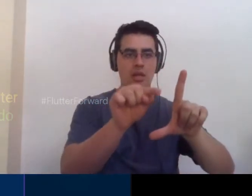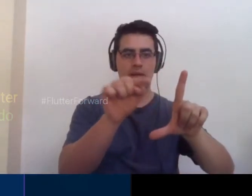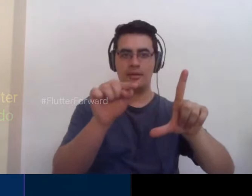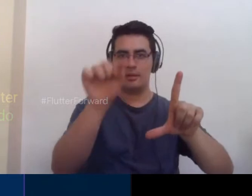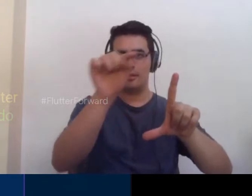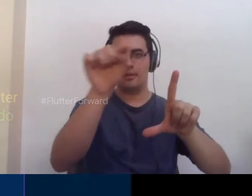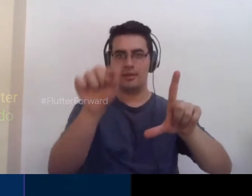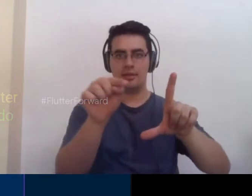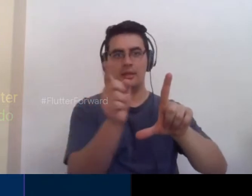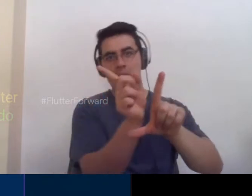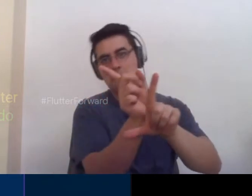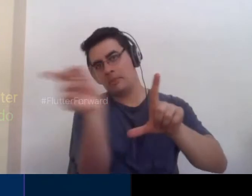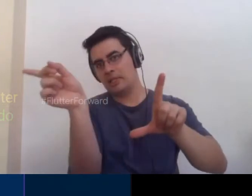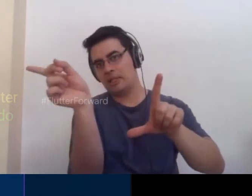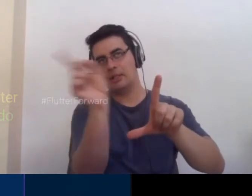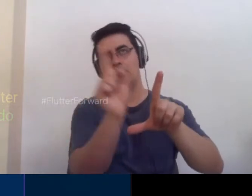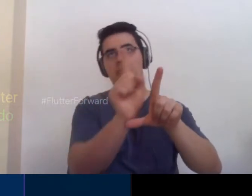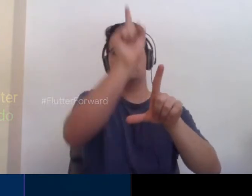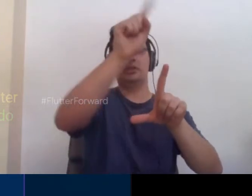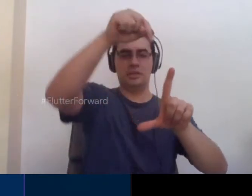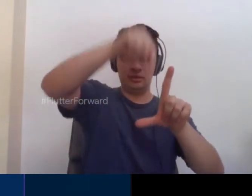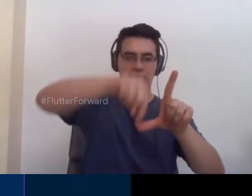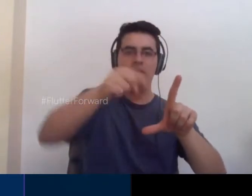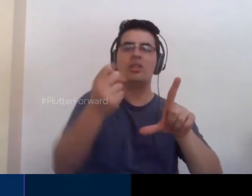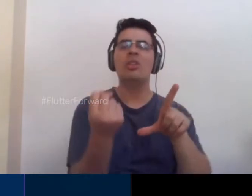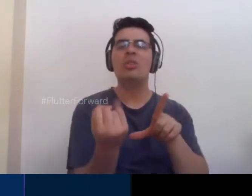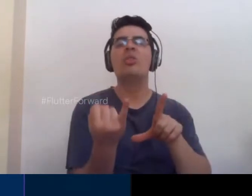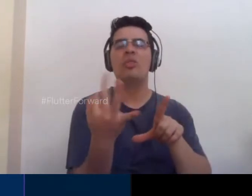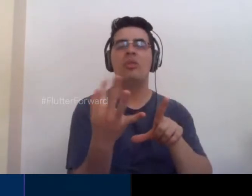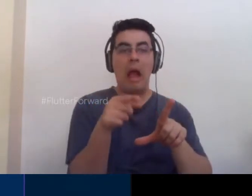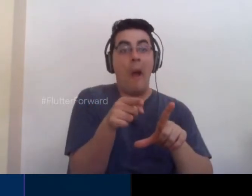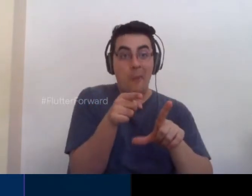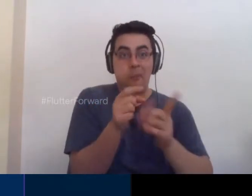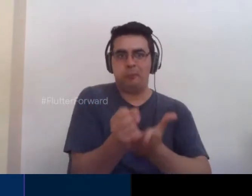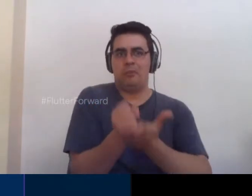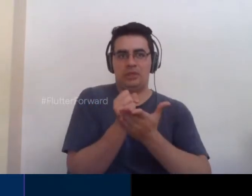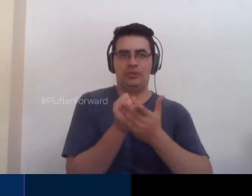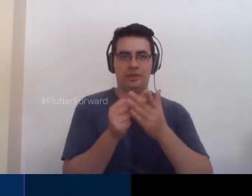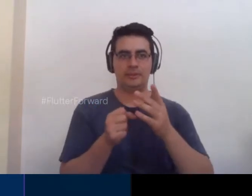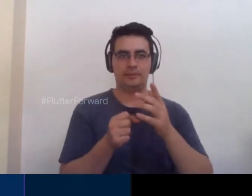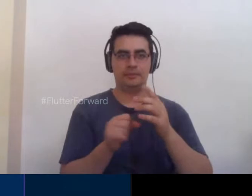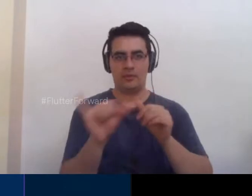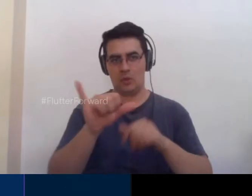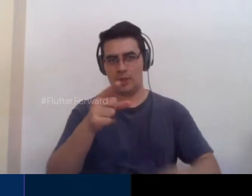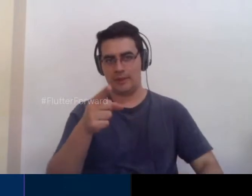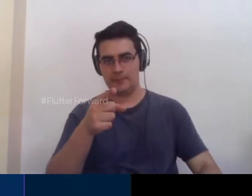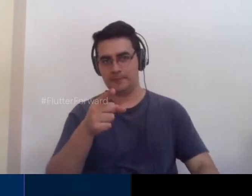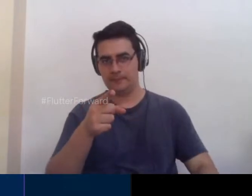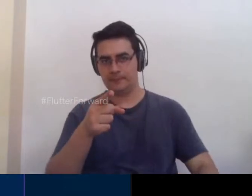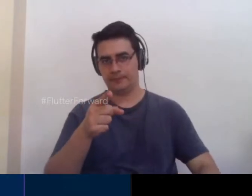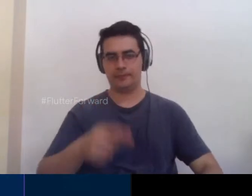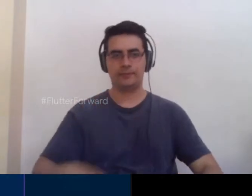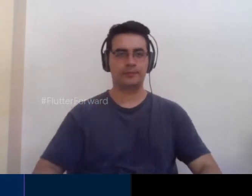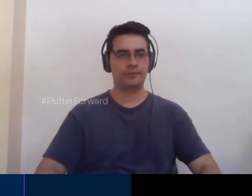Those variables get plugged into the custom painter we set up before, like this.